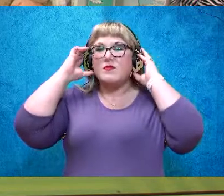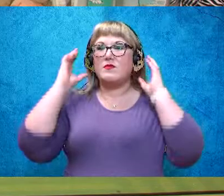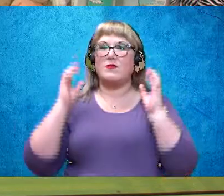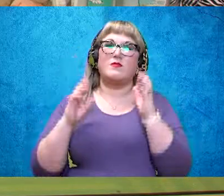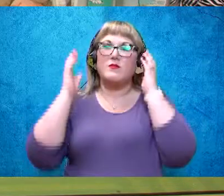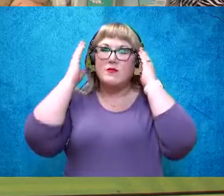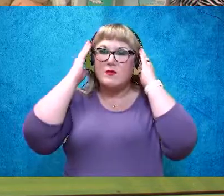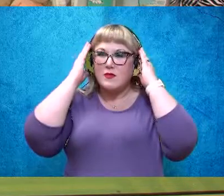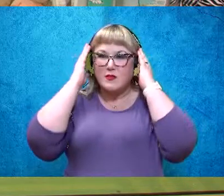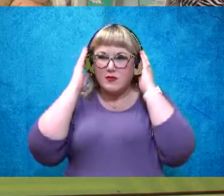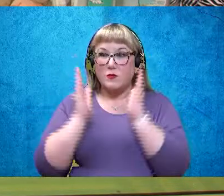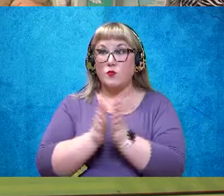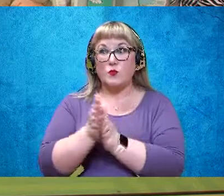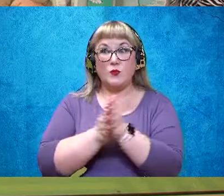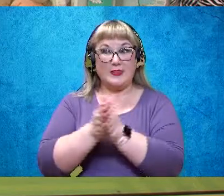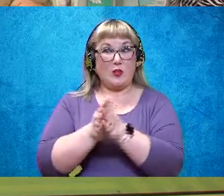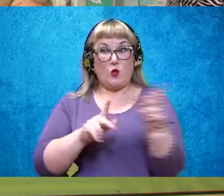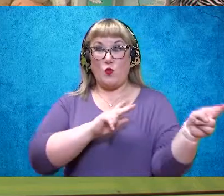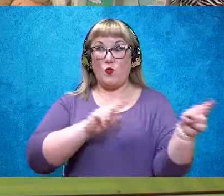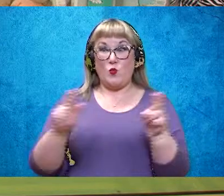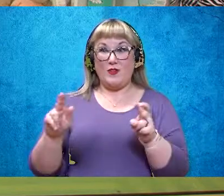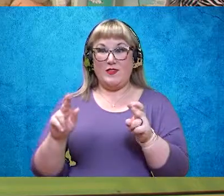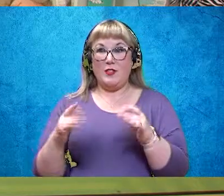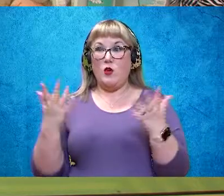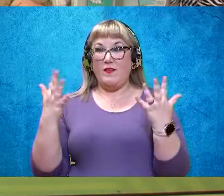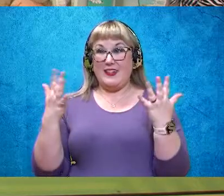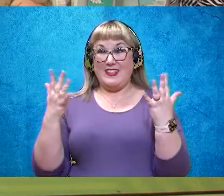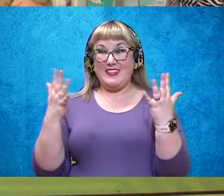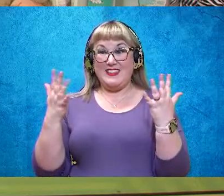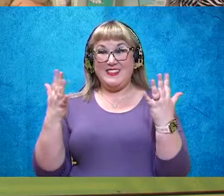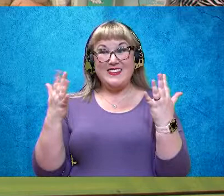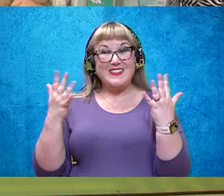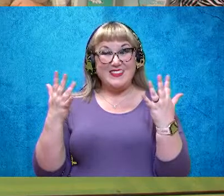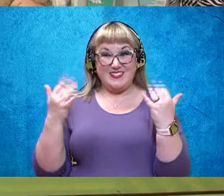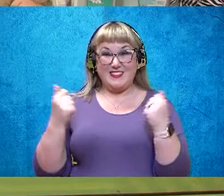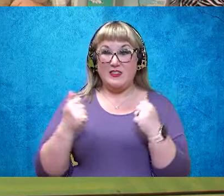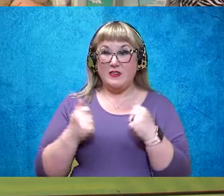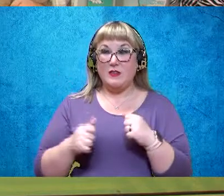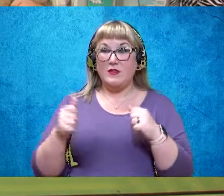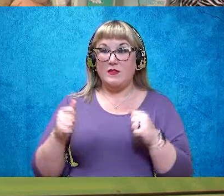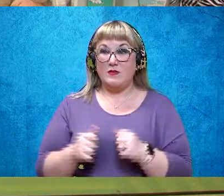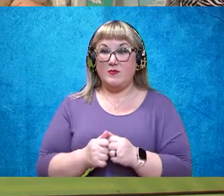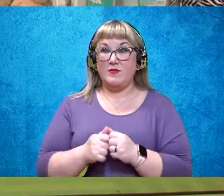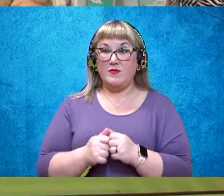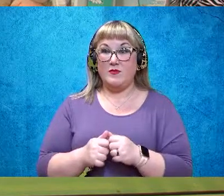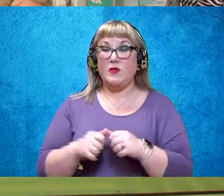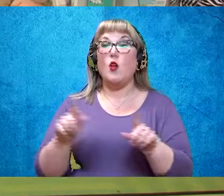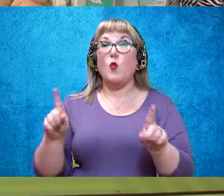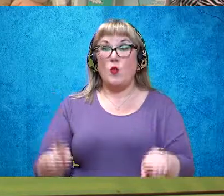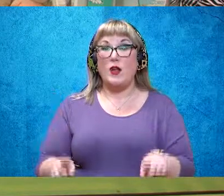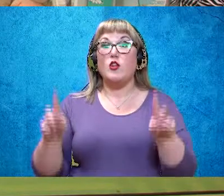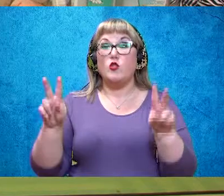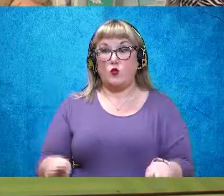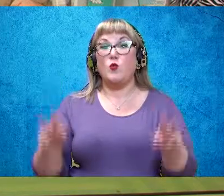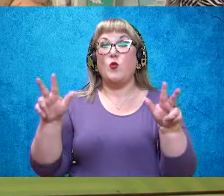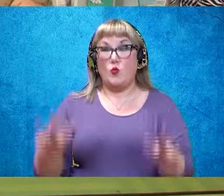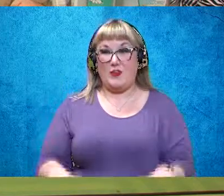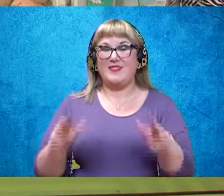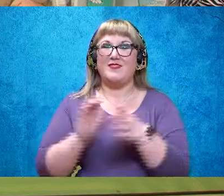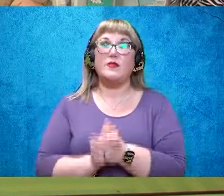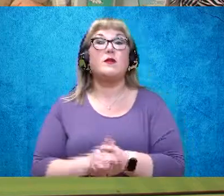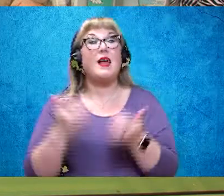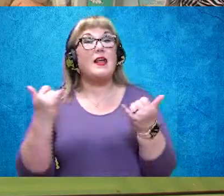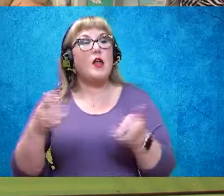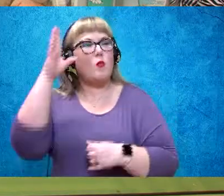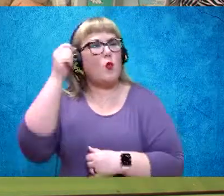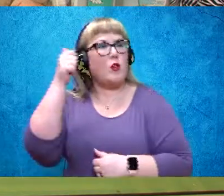hands together, wiggle your fingers, 1, 2, 3. Now, boys and